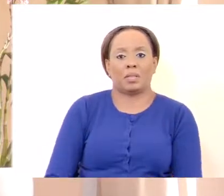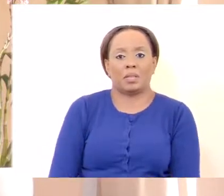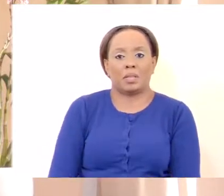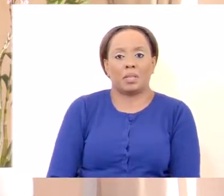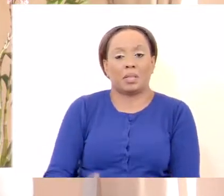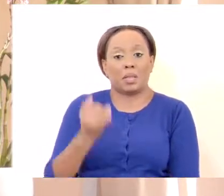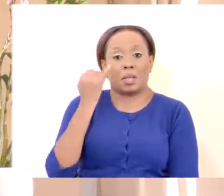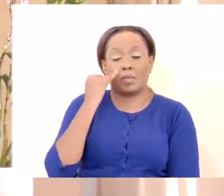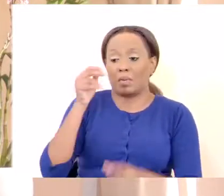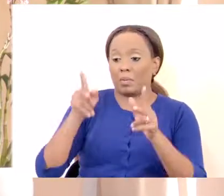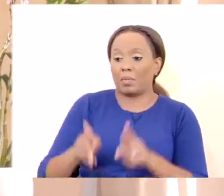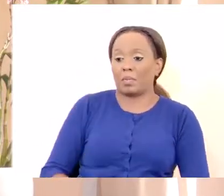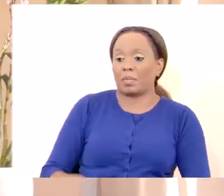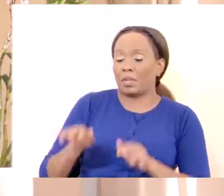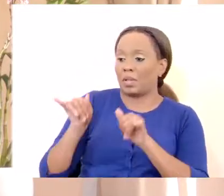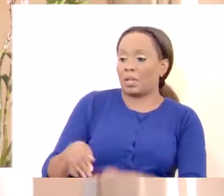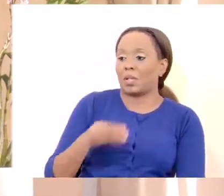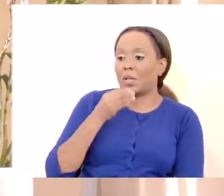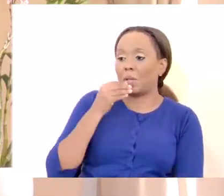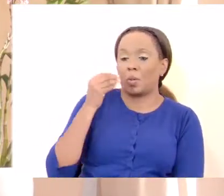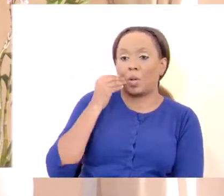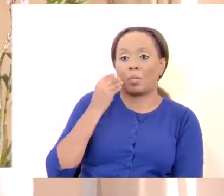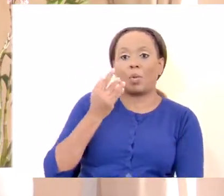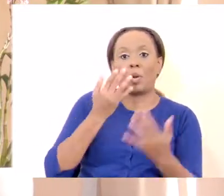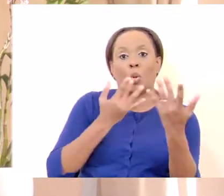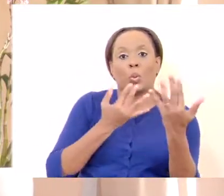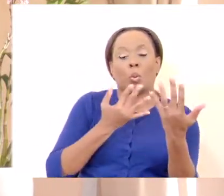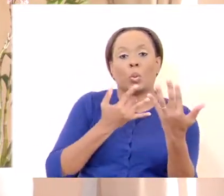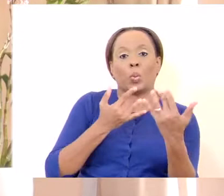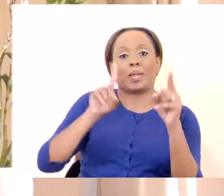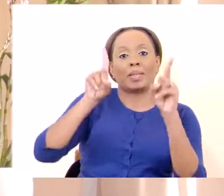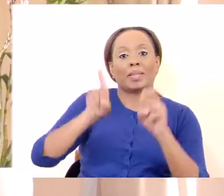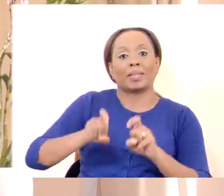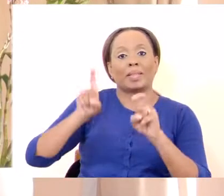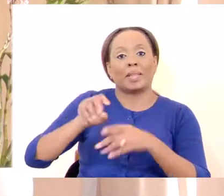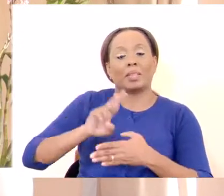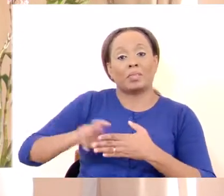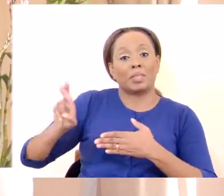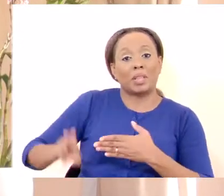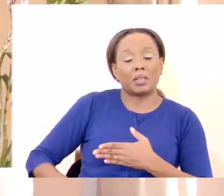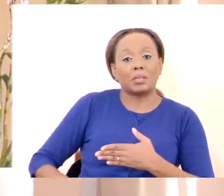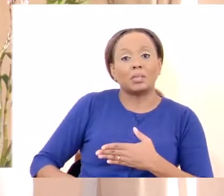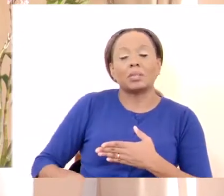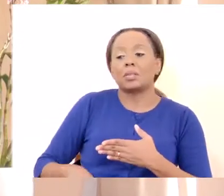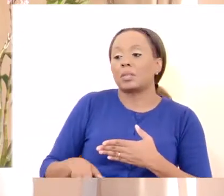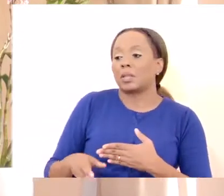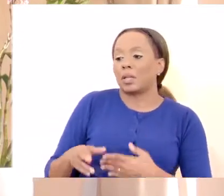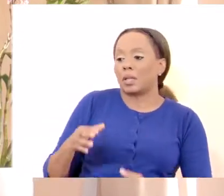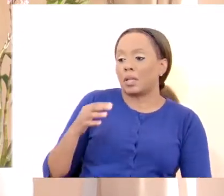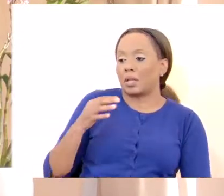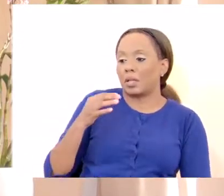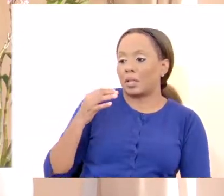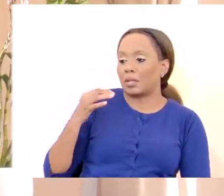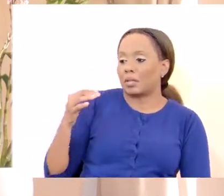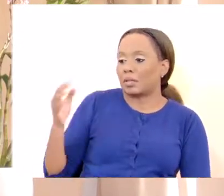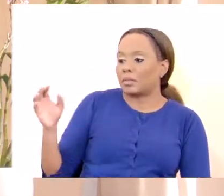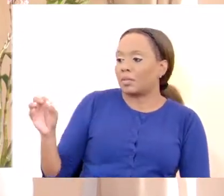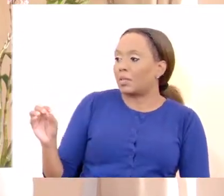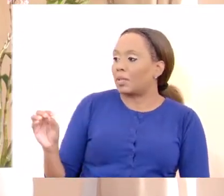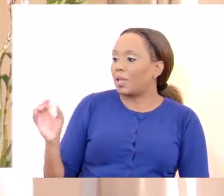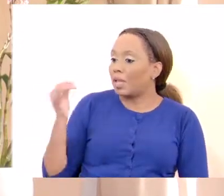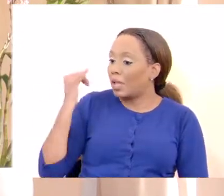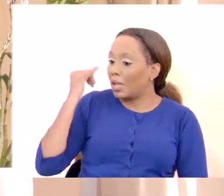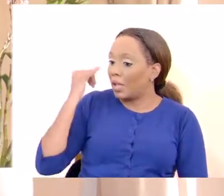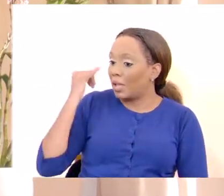home awaiting a test result, we are asking persons in the same household to remain at home until